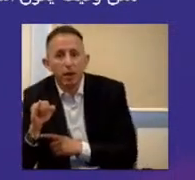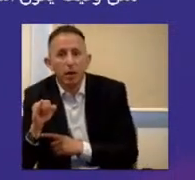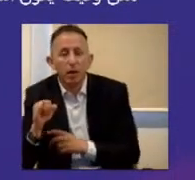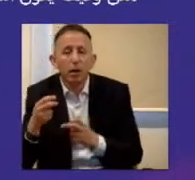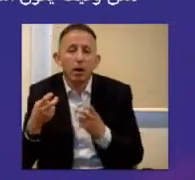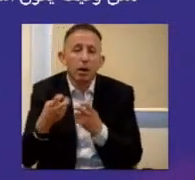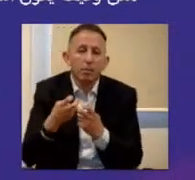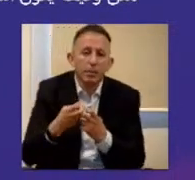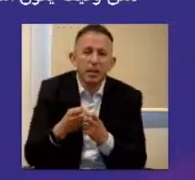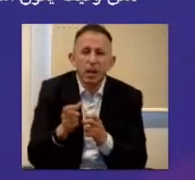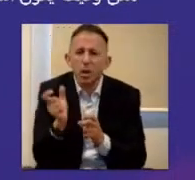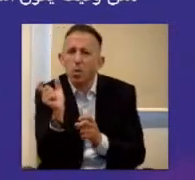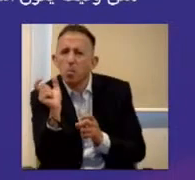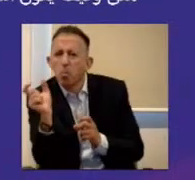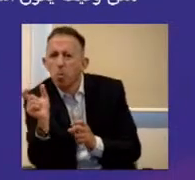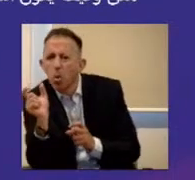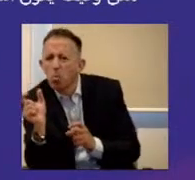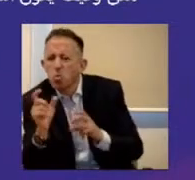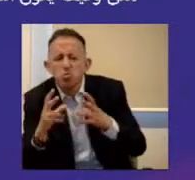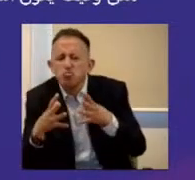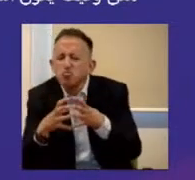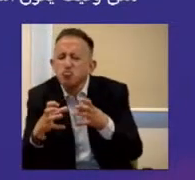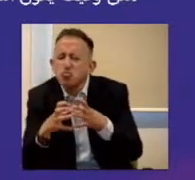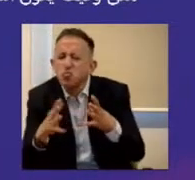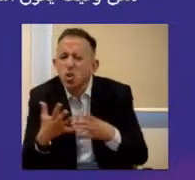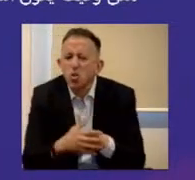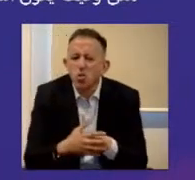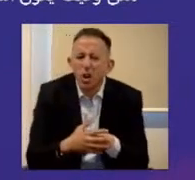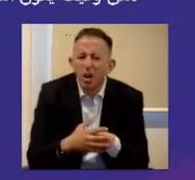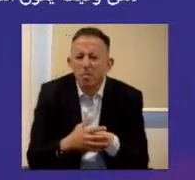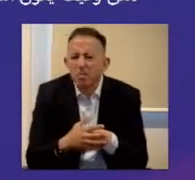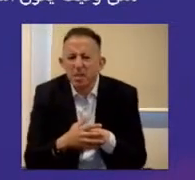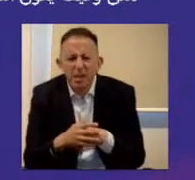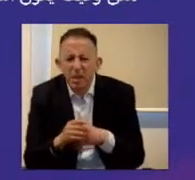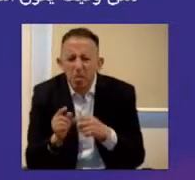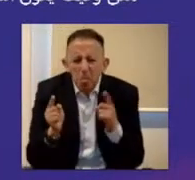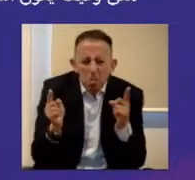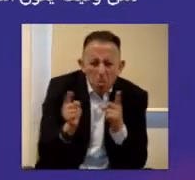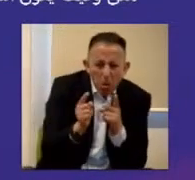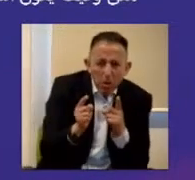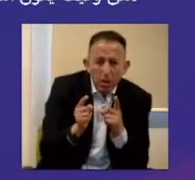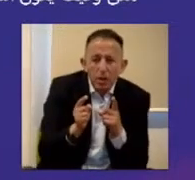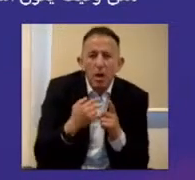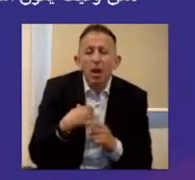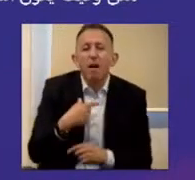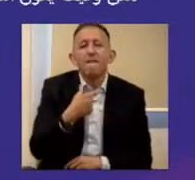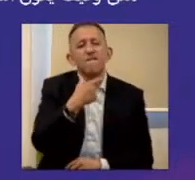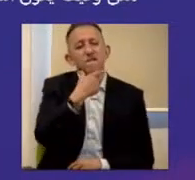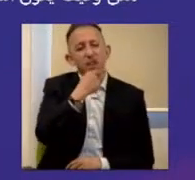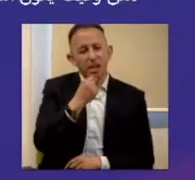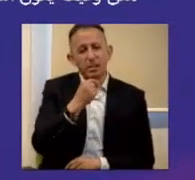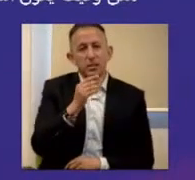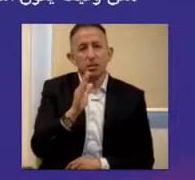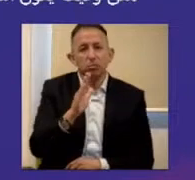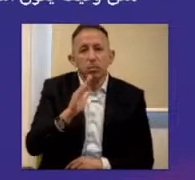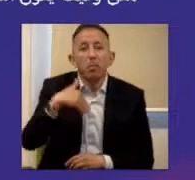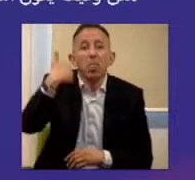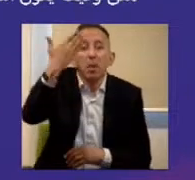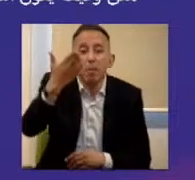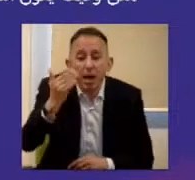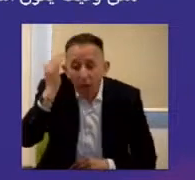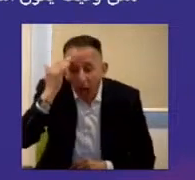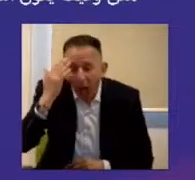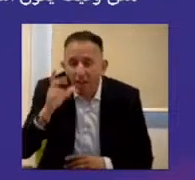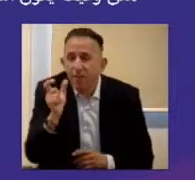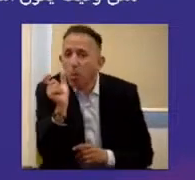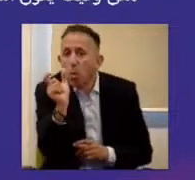So Shannon demonstrated that for English, the entropy of a letter is just two bits.